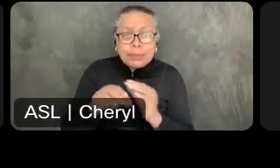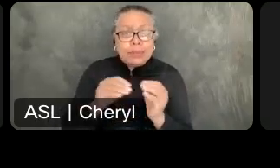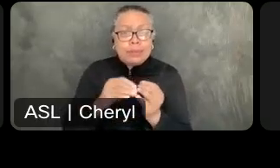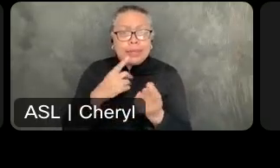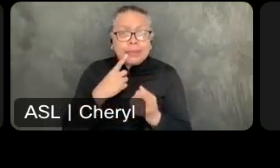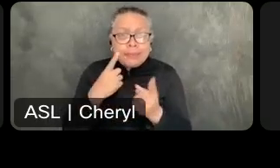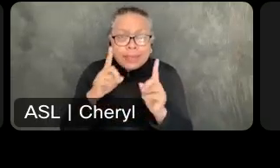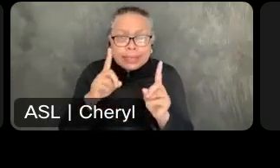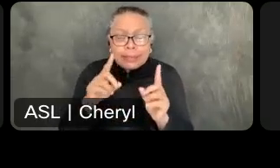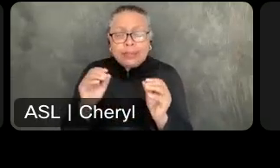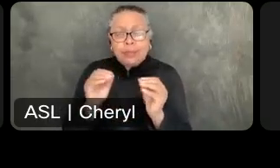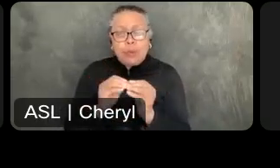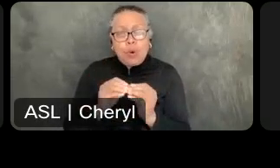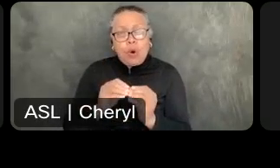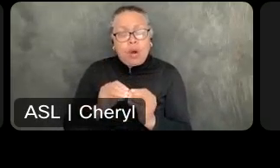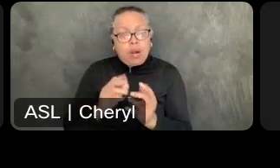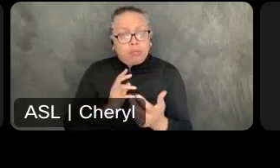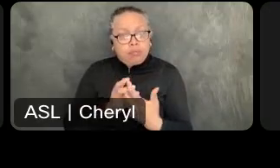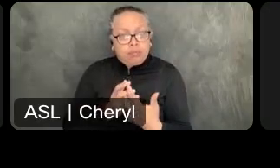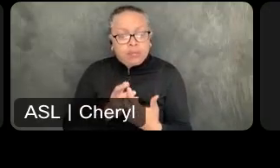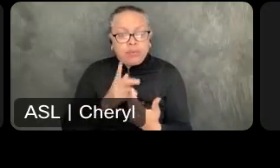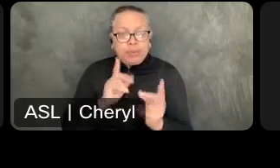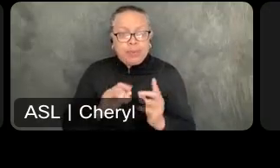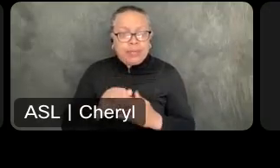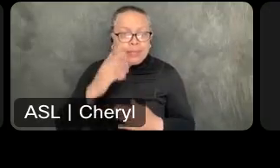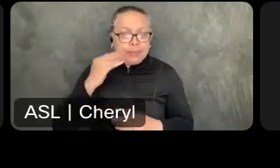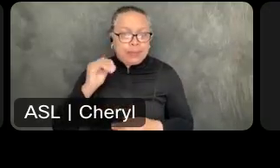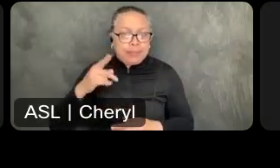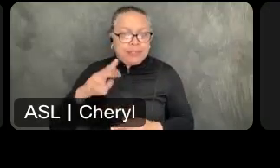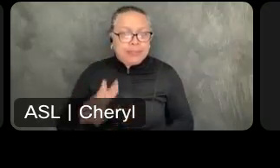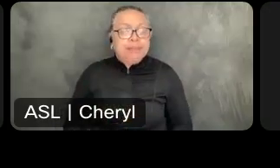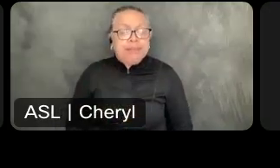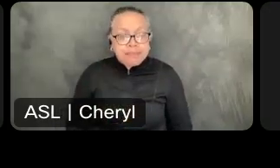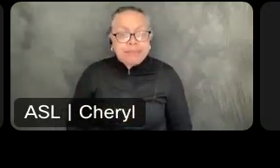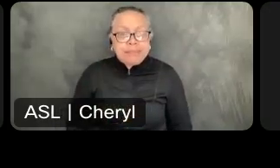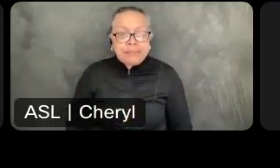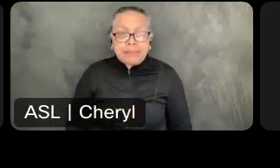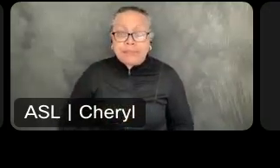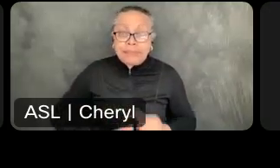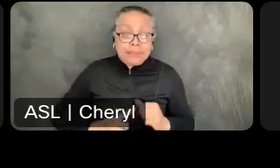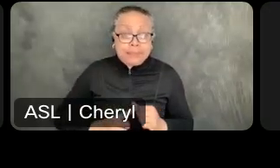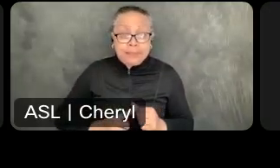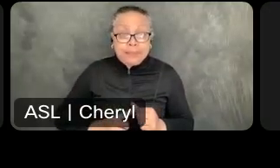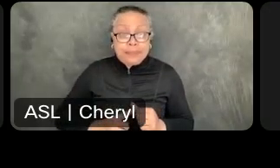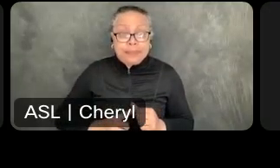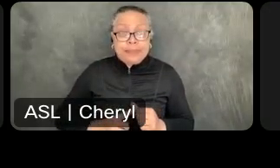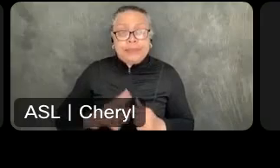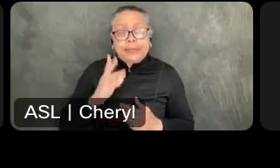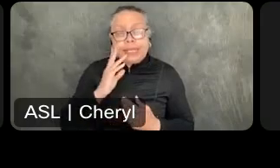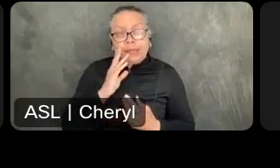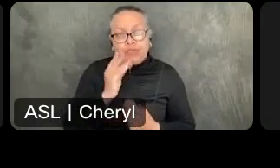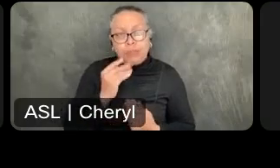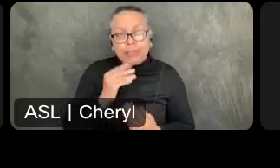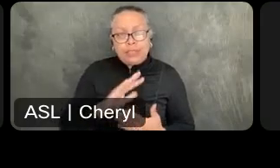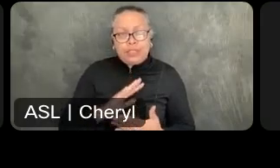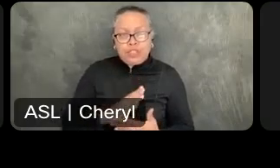and responsive for people experiencing intimate partner violence. So, first, sharing information